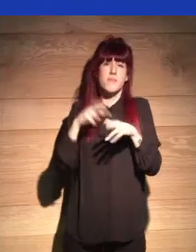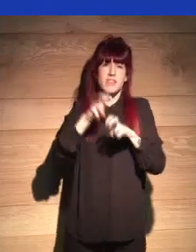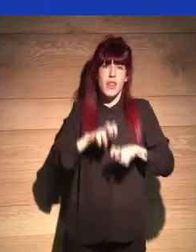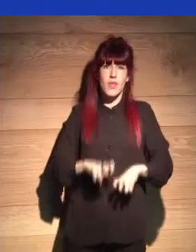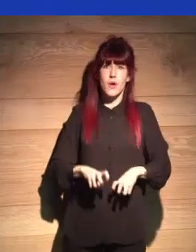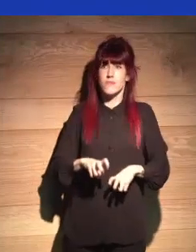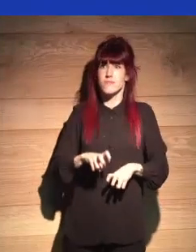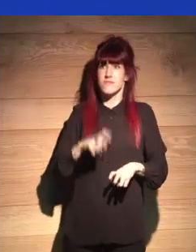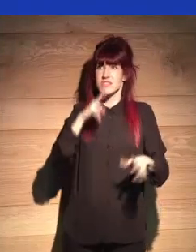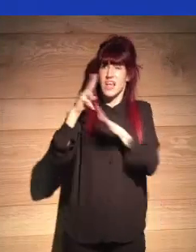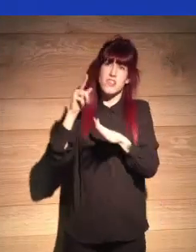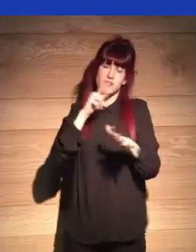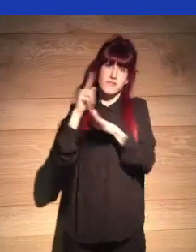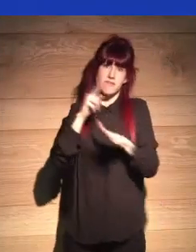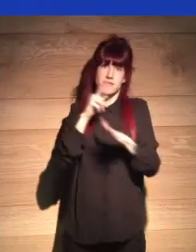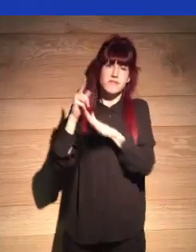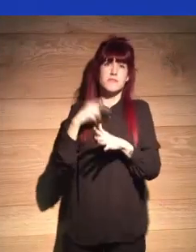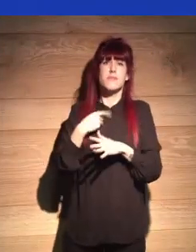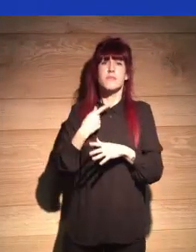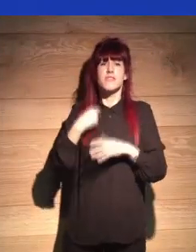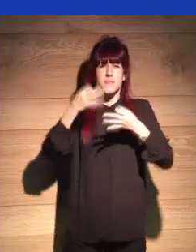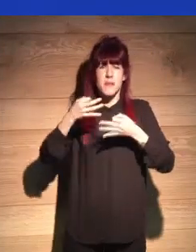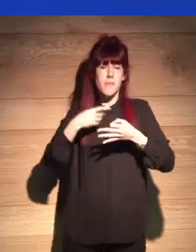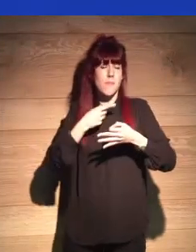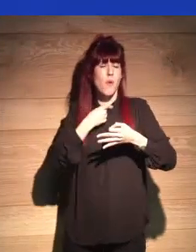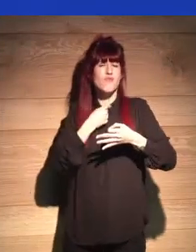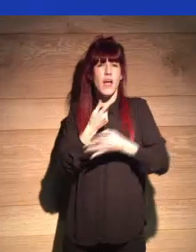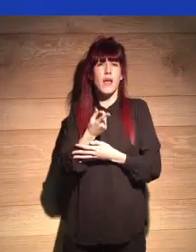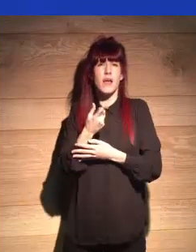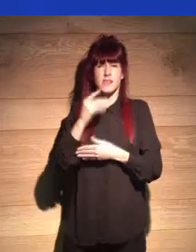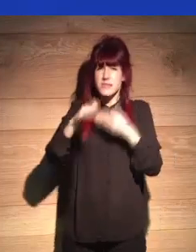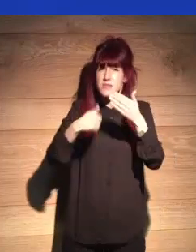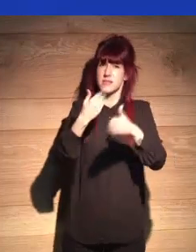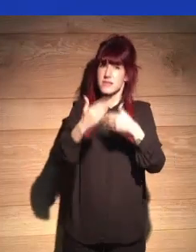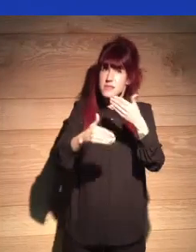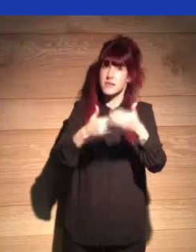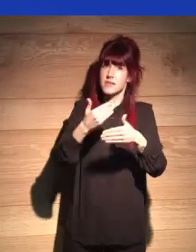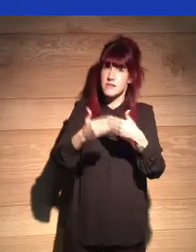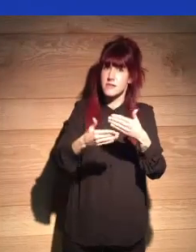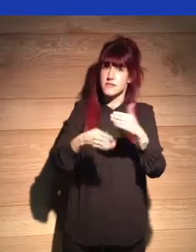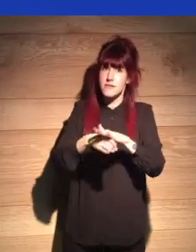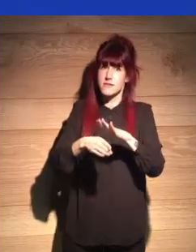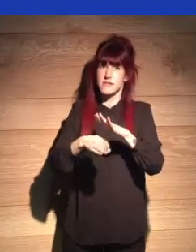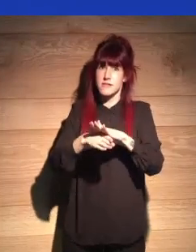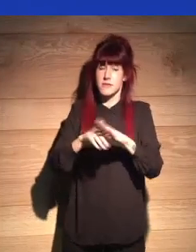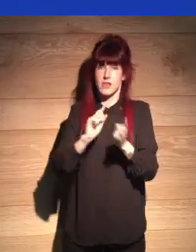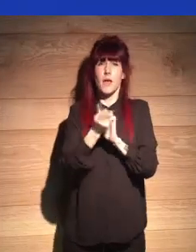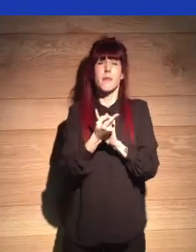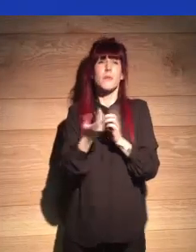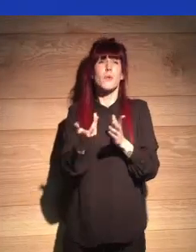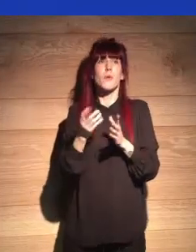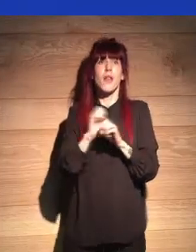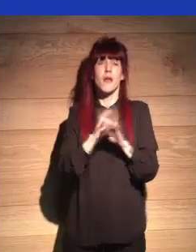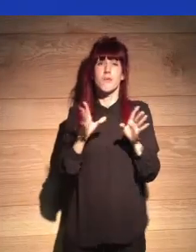obtain media for research, means for research. I like that. That's how we can go ahead and advance, and that's what it's all